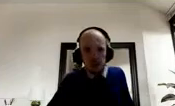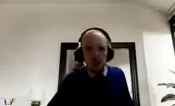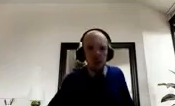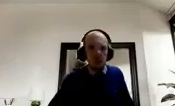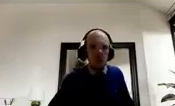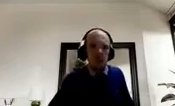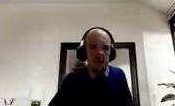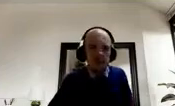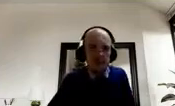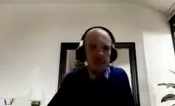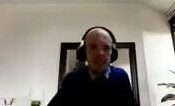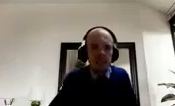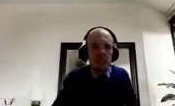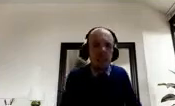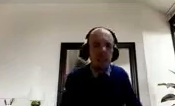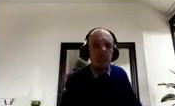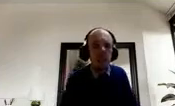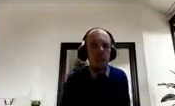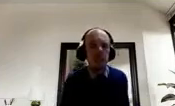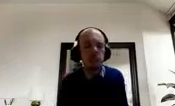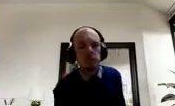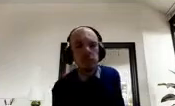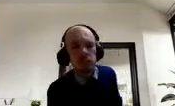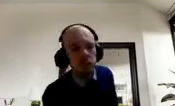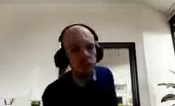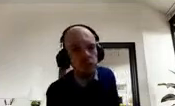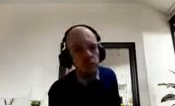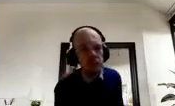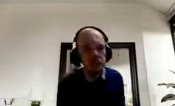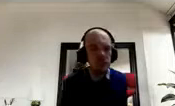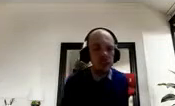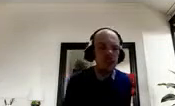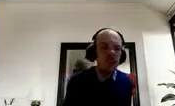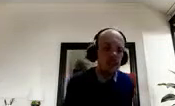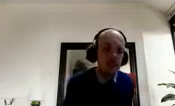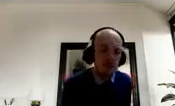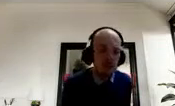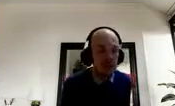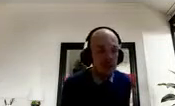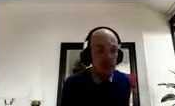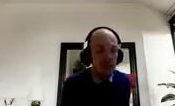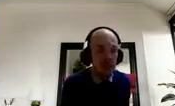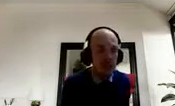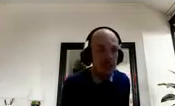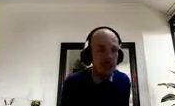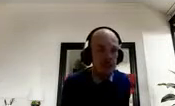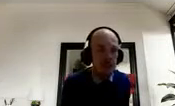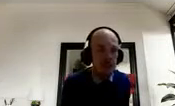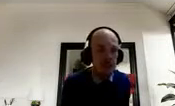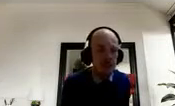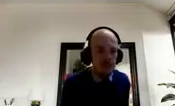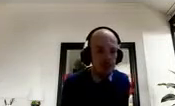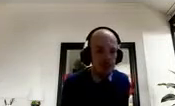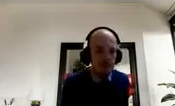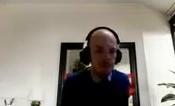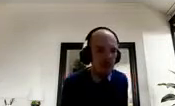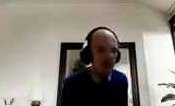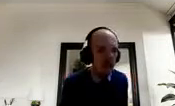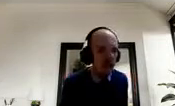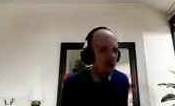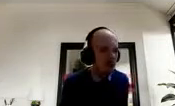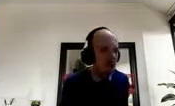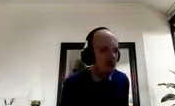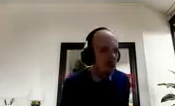Good morning, Bluecoat. This is Mr. Harris here, and I am bringing you Monday, February the 8th